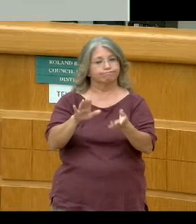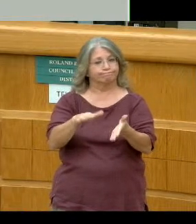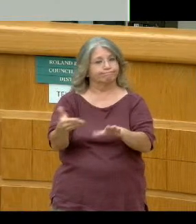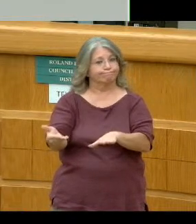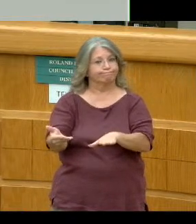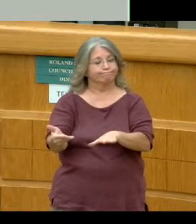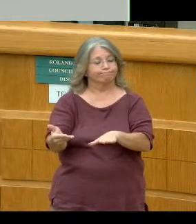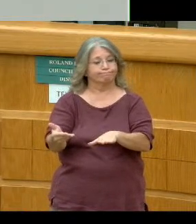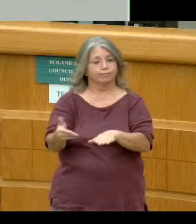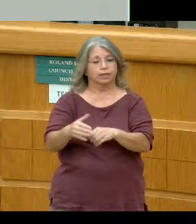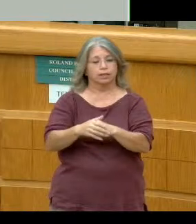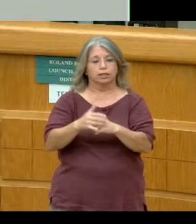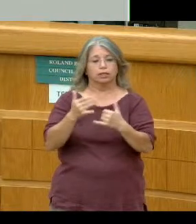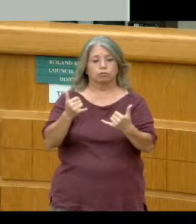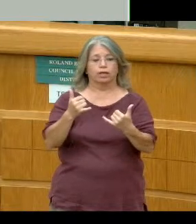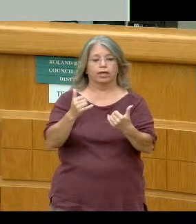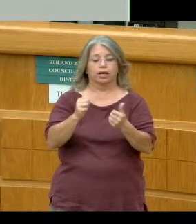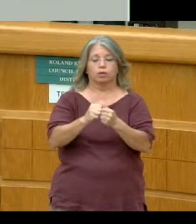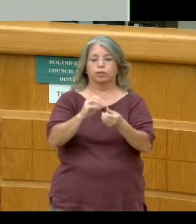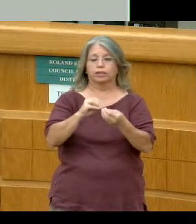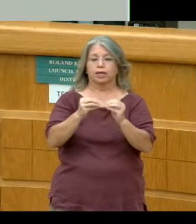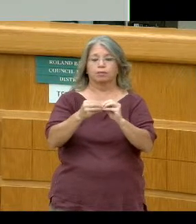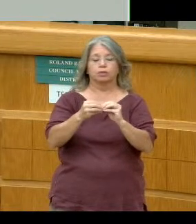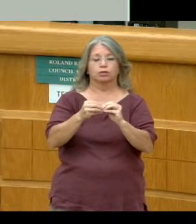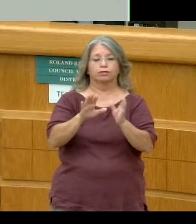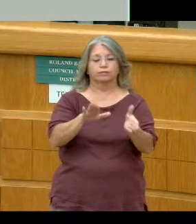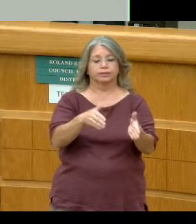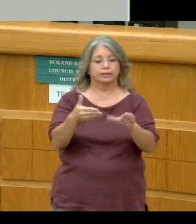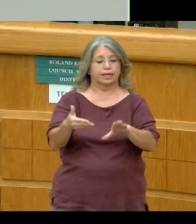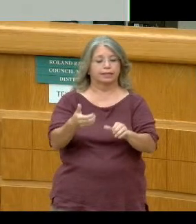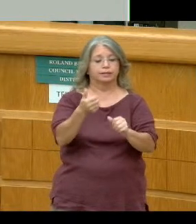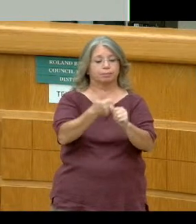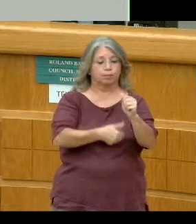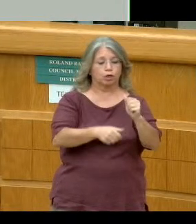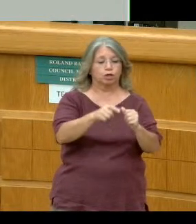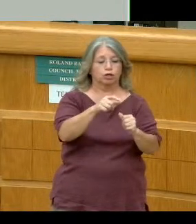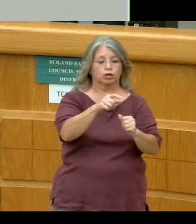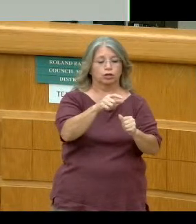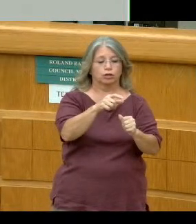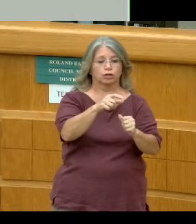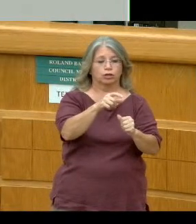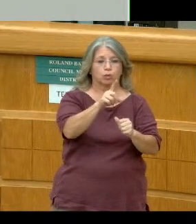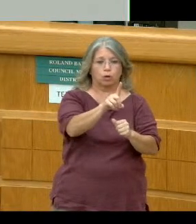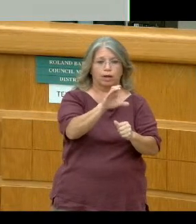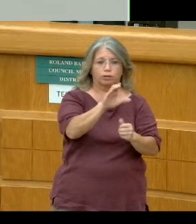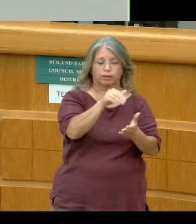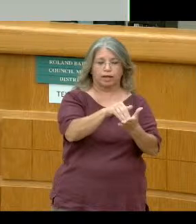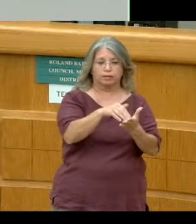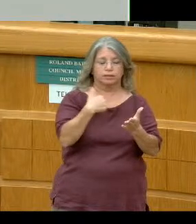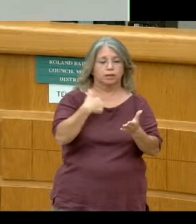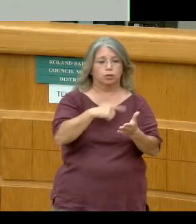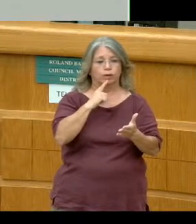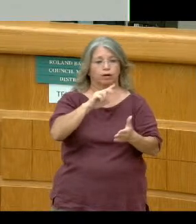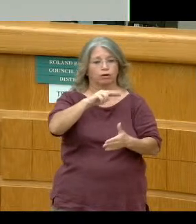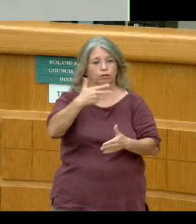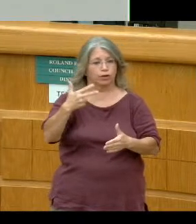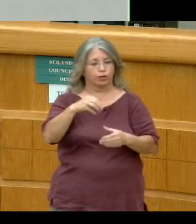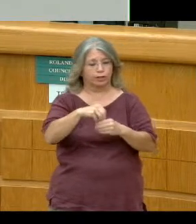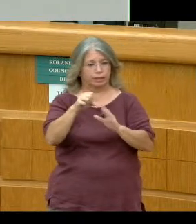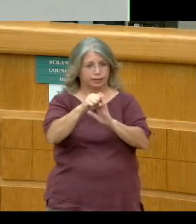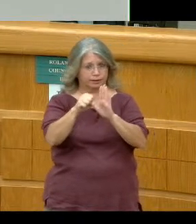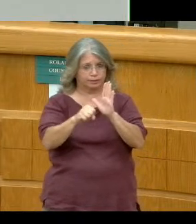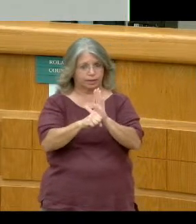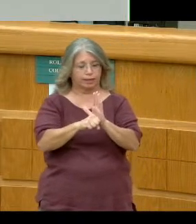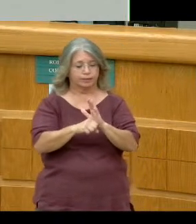now, in terms of number of fatalities per capita, we're at number 3 in the state. Okay,